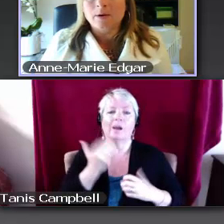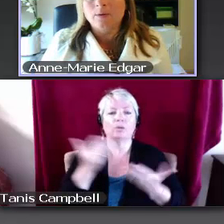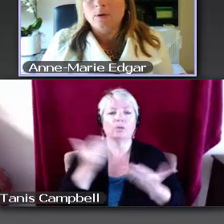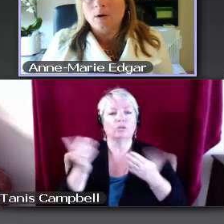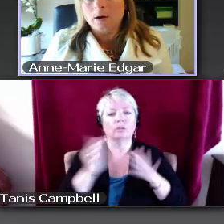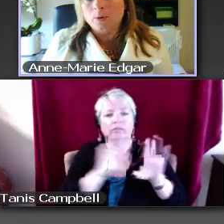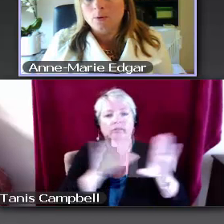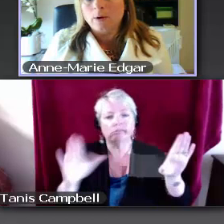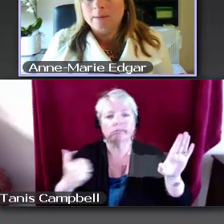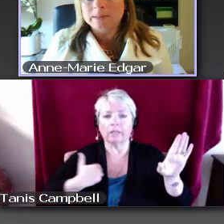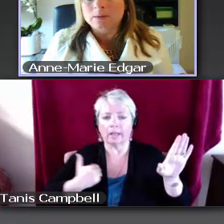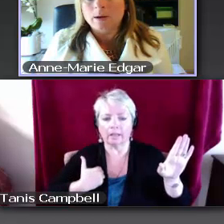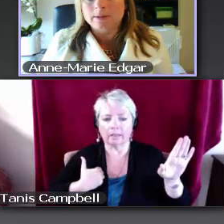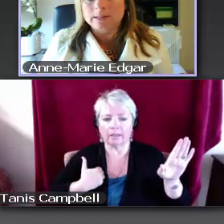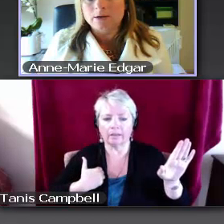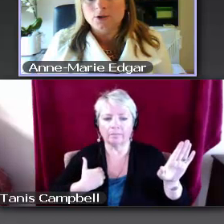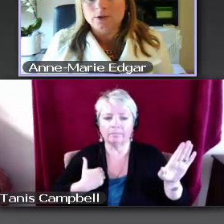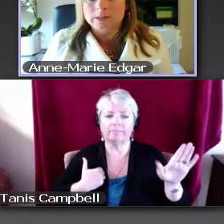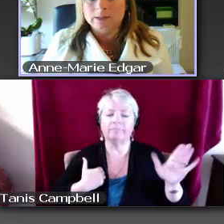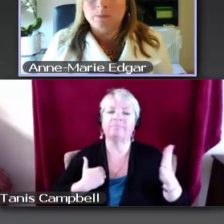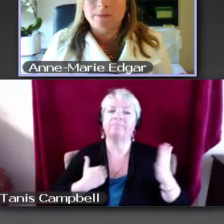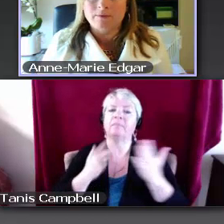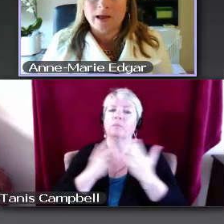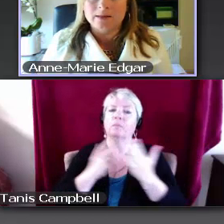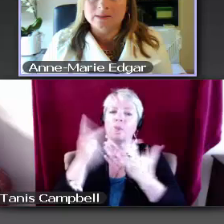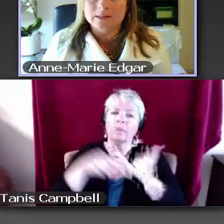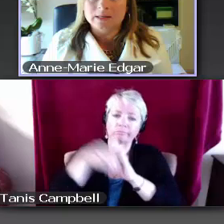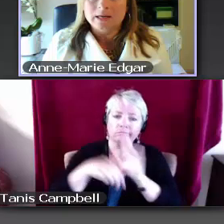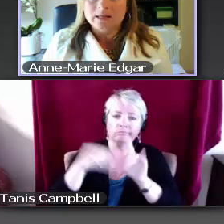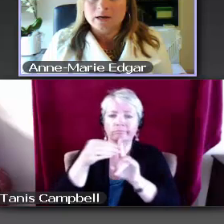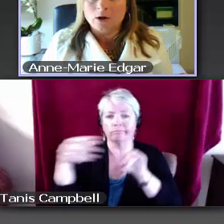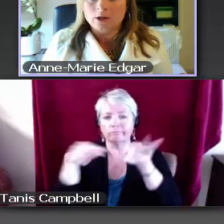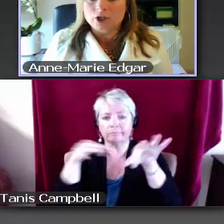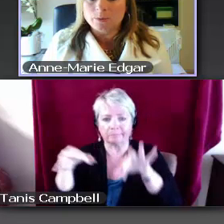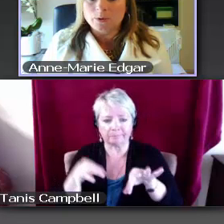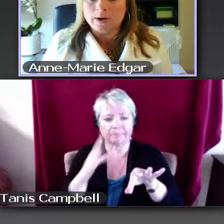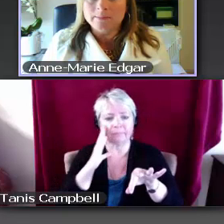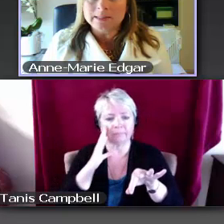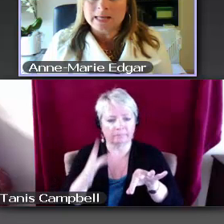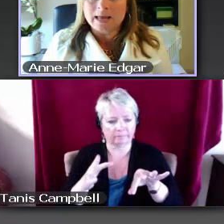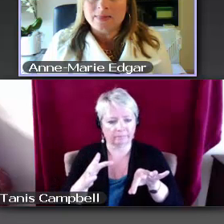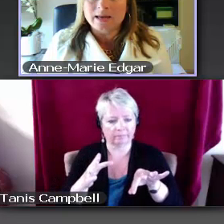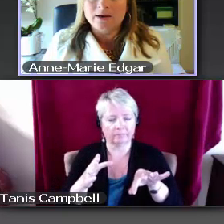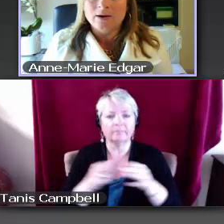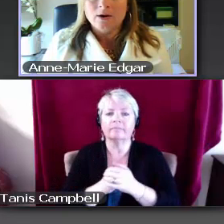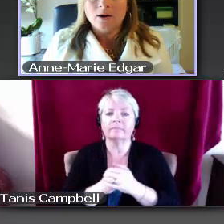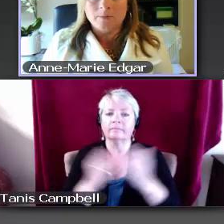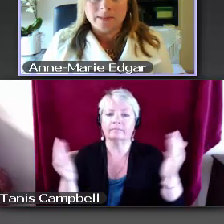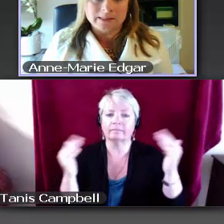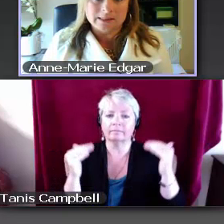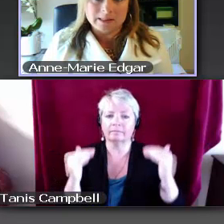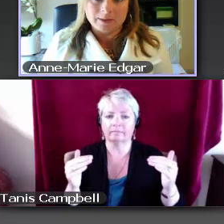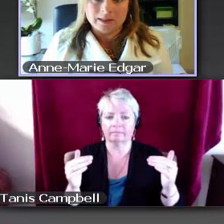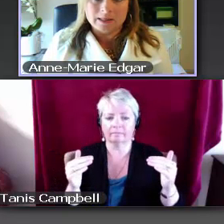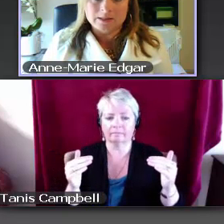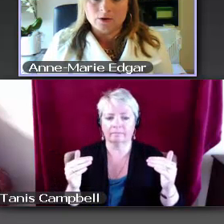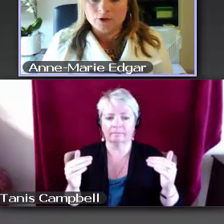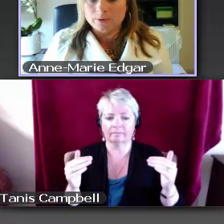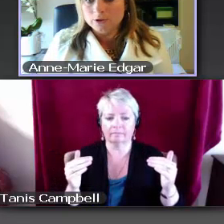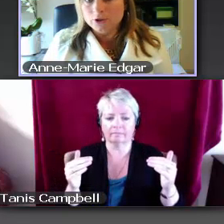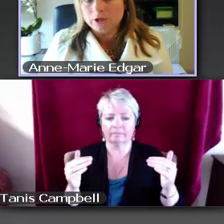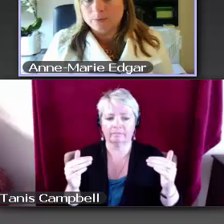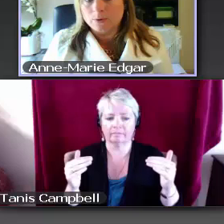next about our programs, the Web Essentials and Web Advanced Technology programs, and then our Business